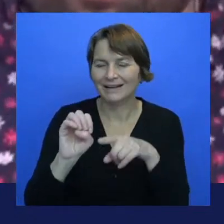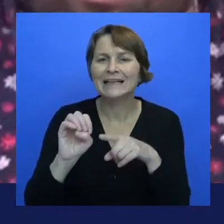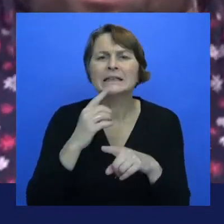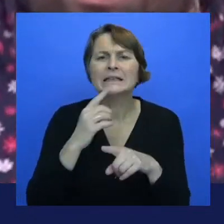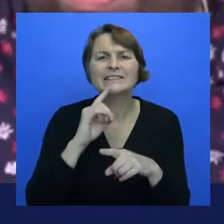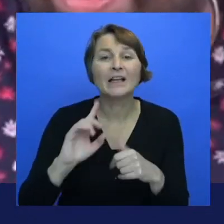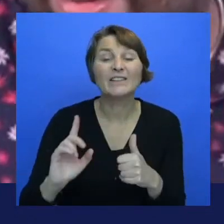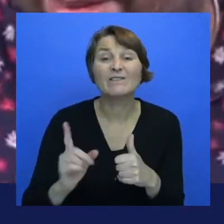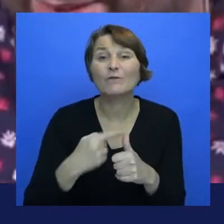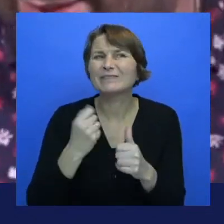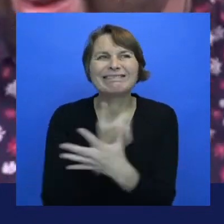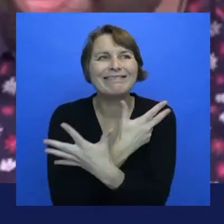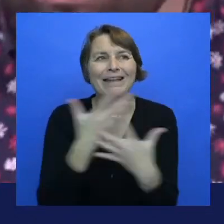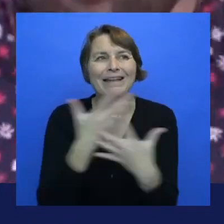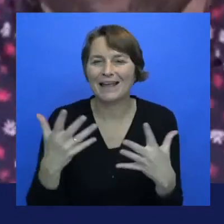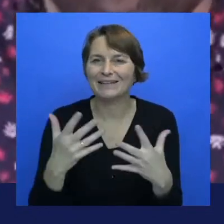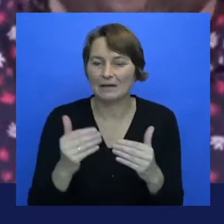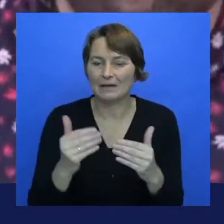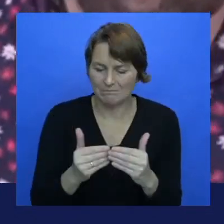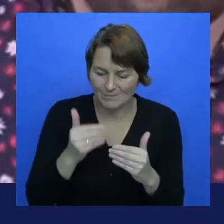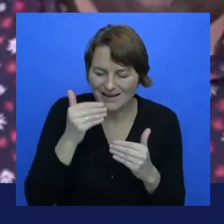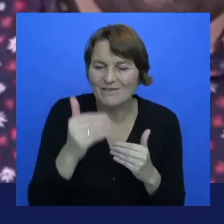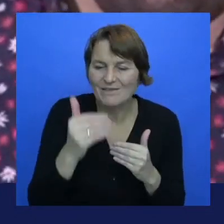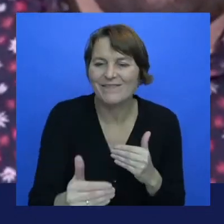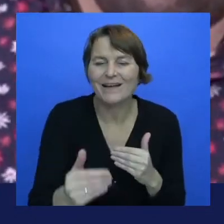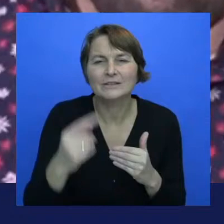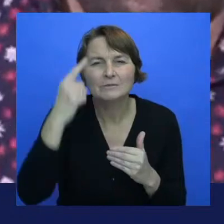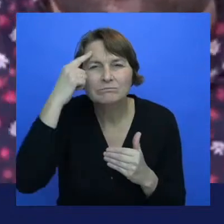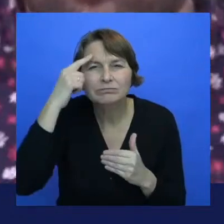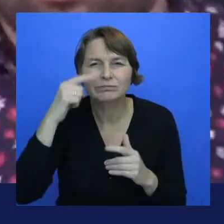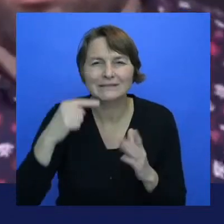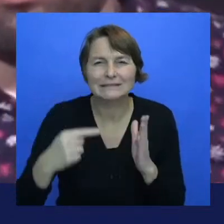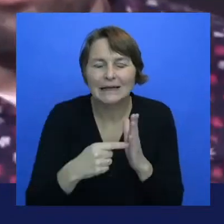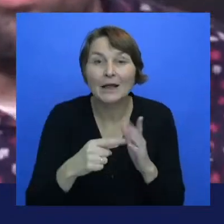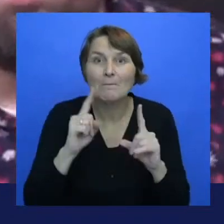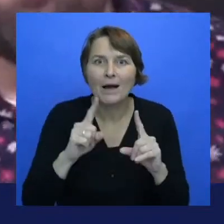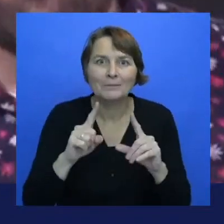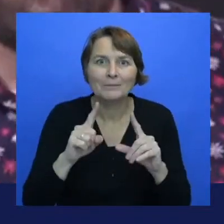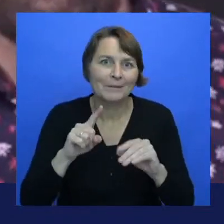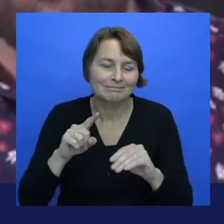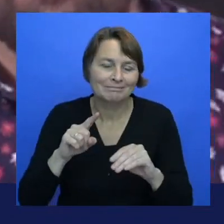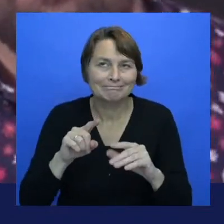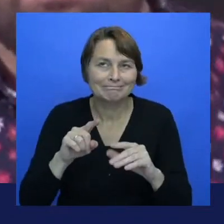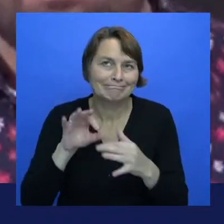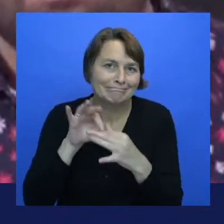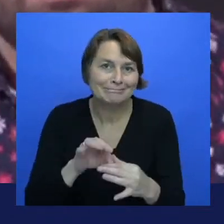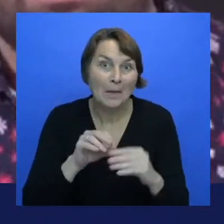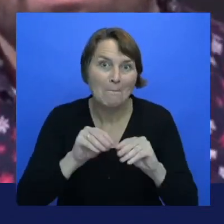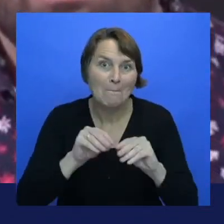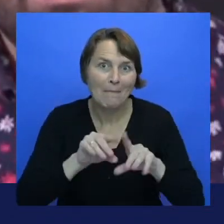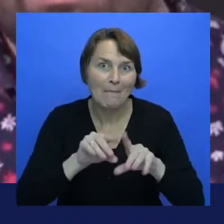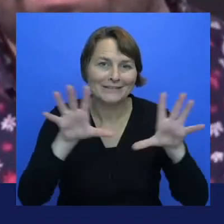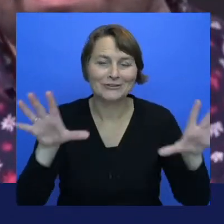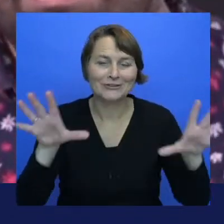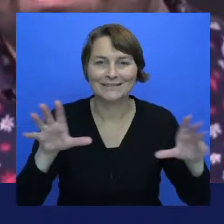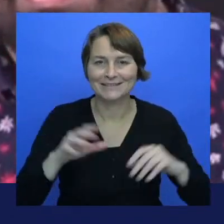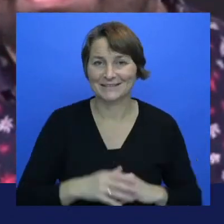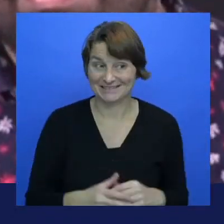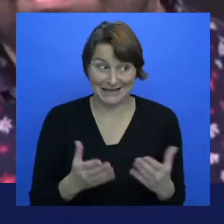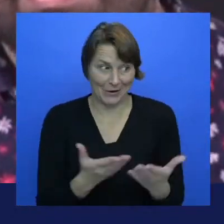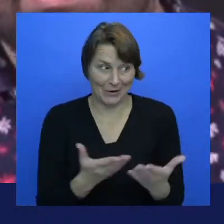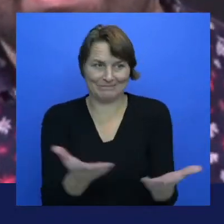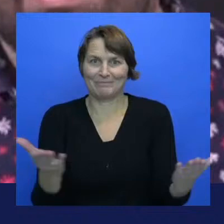advanced technology is indistinguishable from magic. And here we are. There's now literally magic